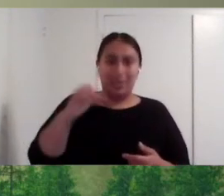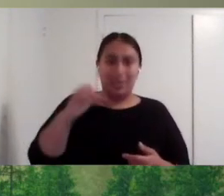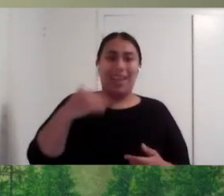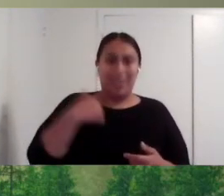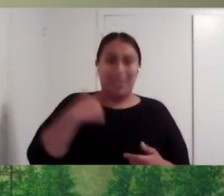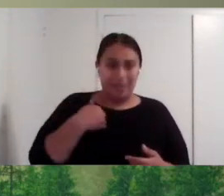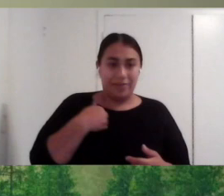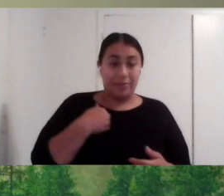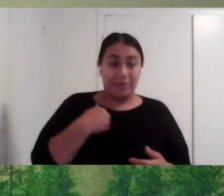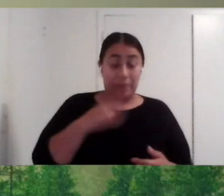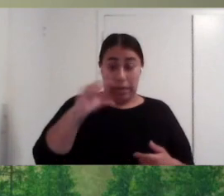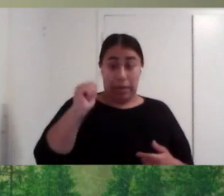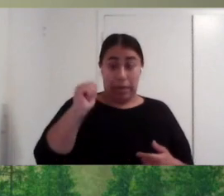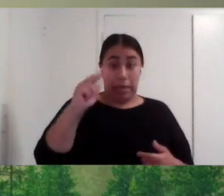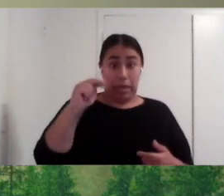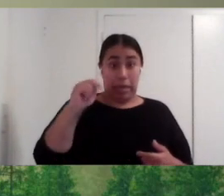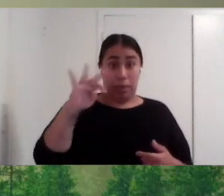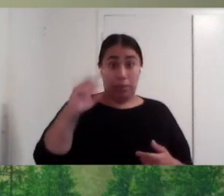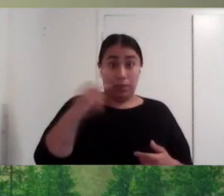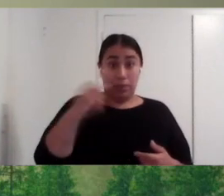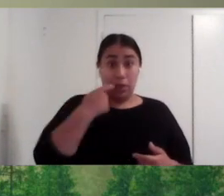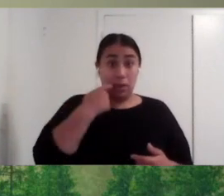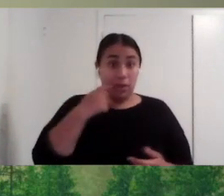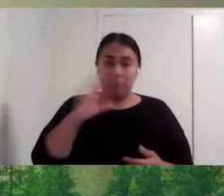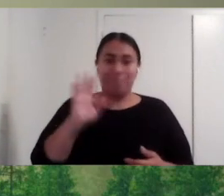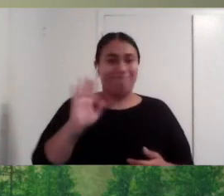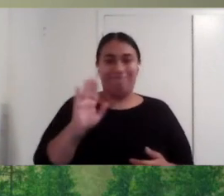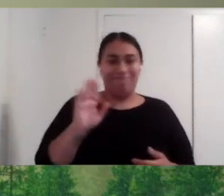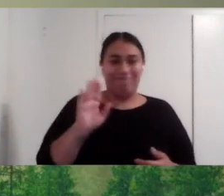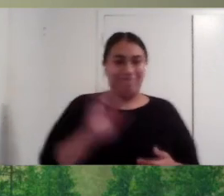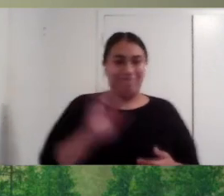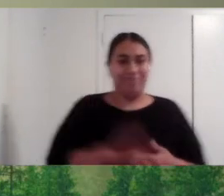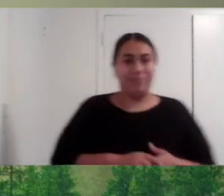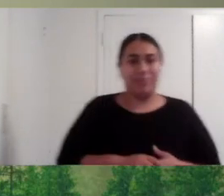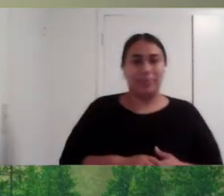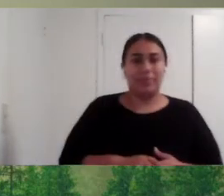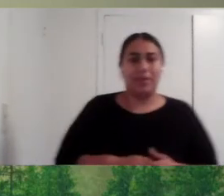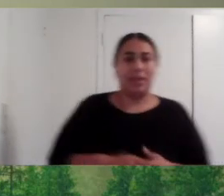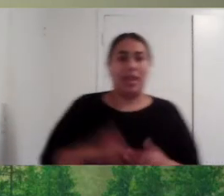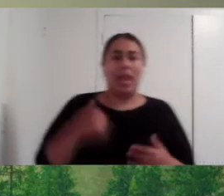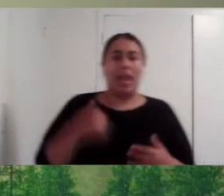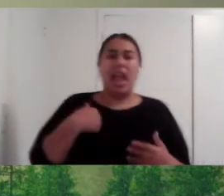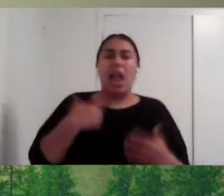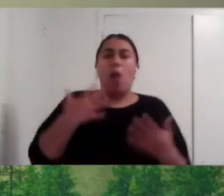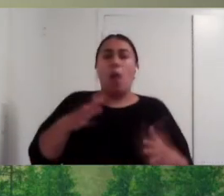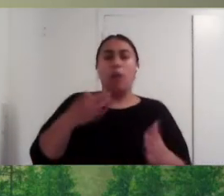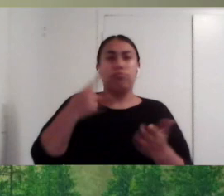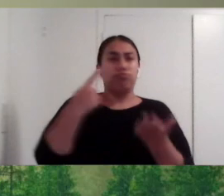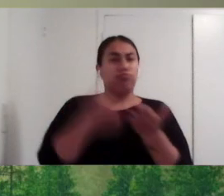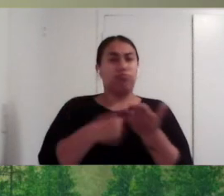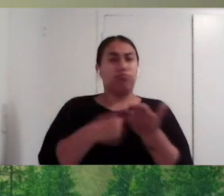well. Unfortunately, it isn't closing the door on the condition. It still is a chronic active condition that can relapse at